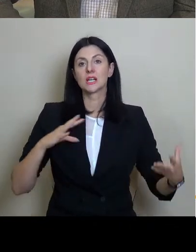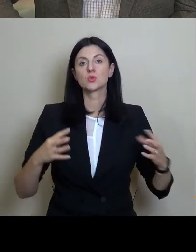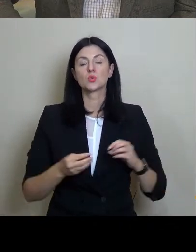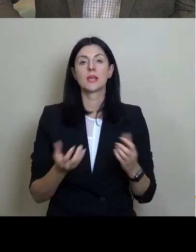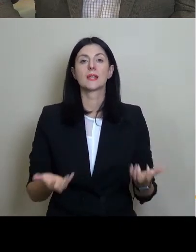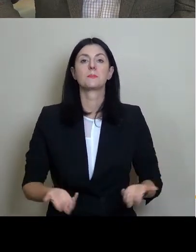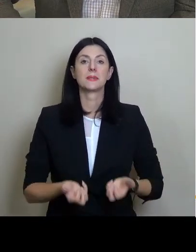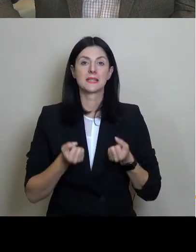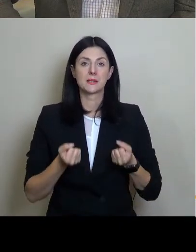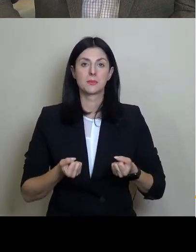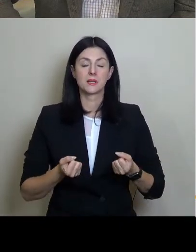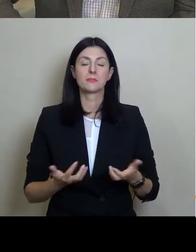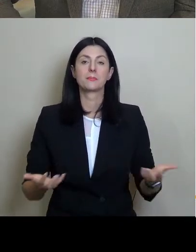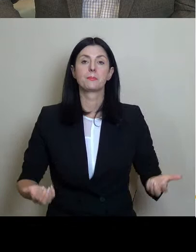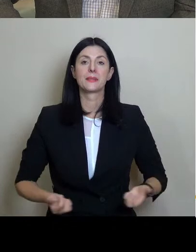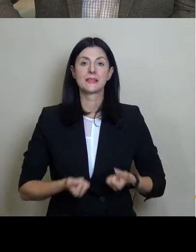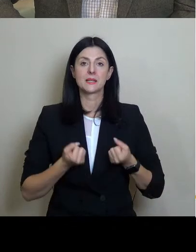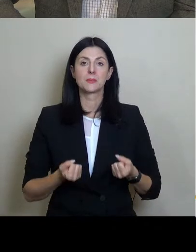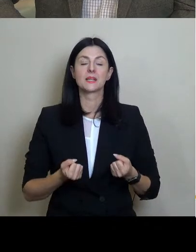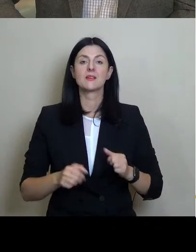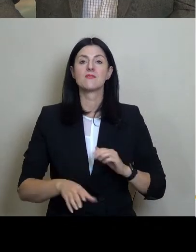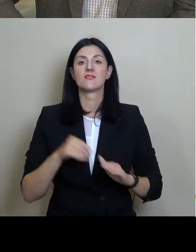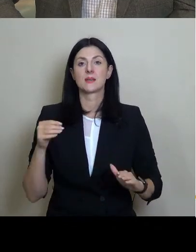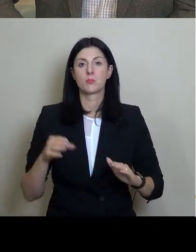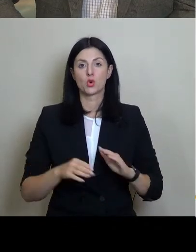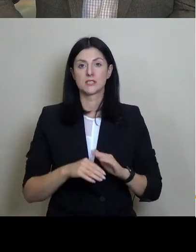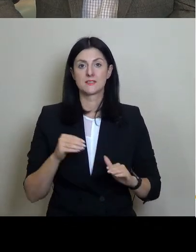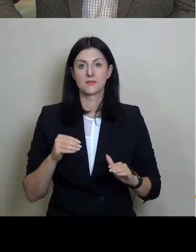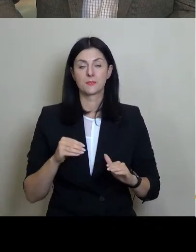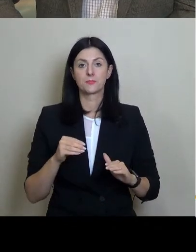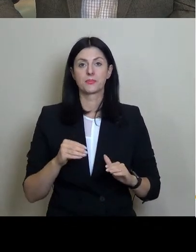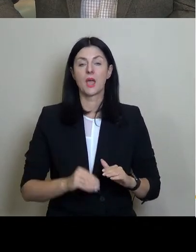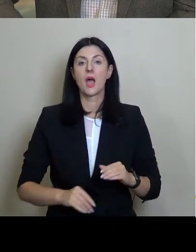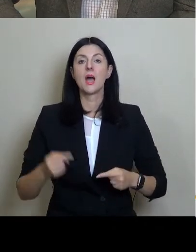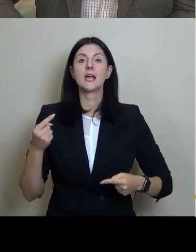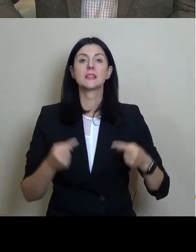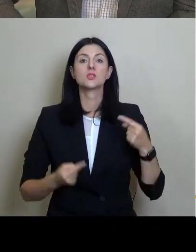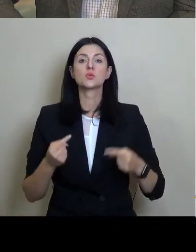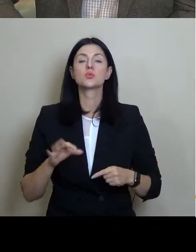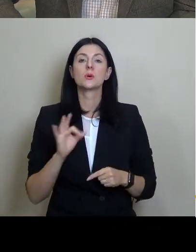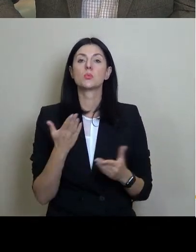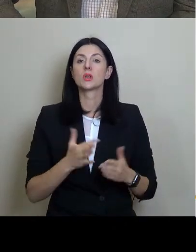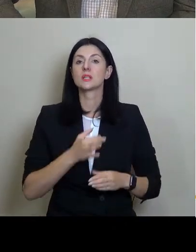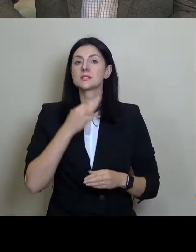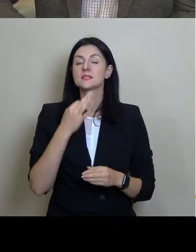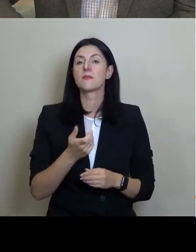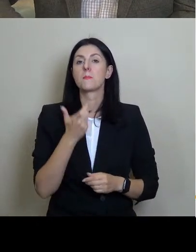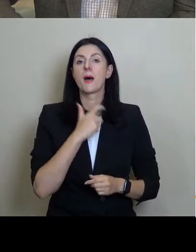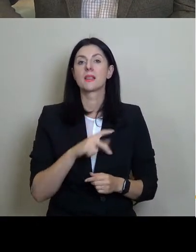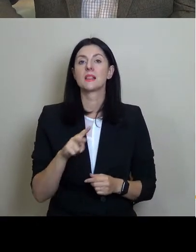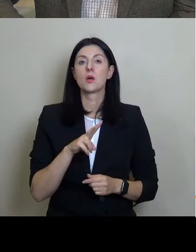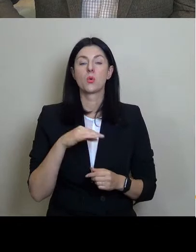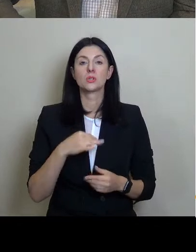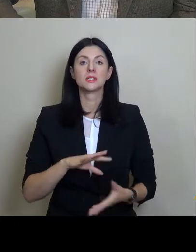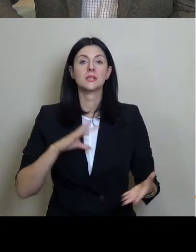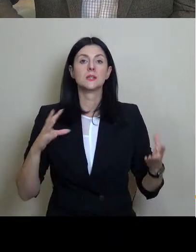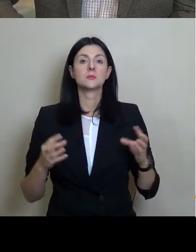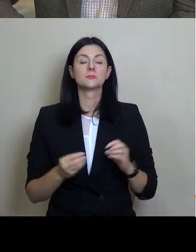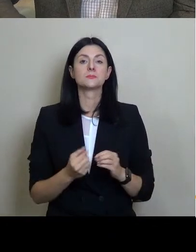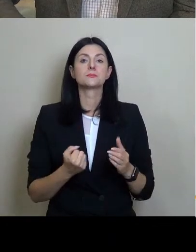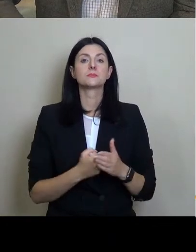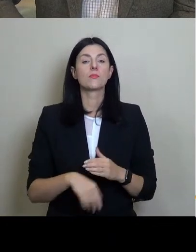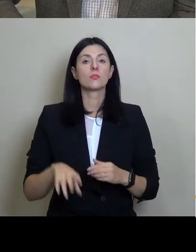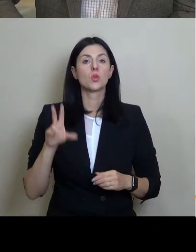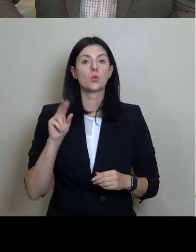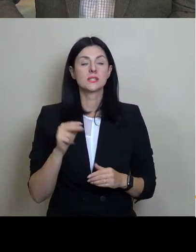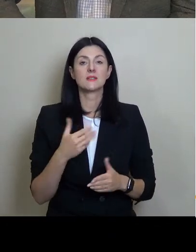competition for the result, for the support of the voters. The discussion Leonti referred